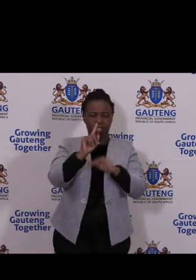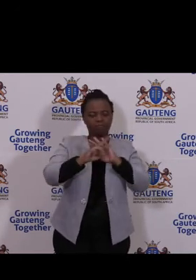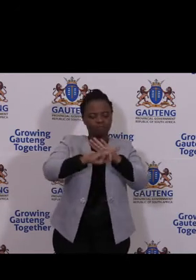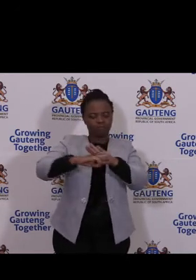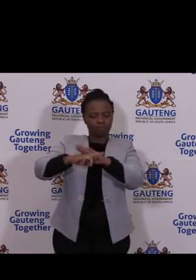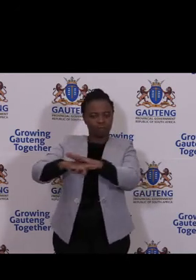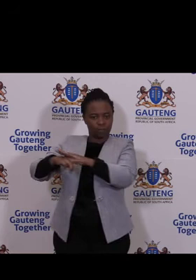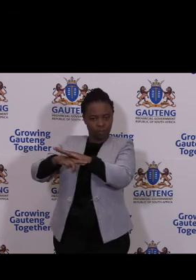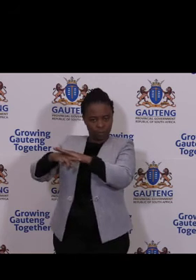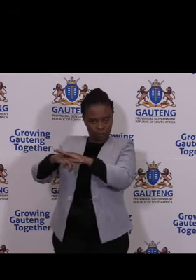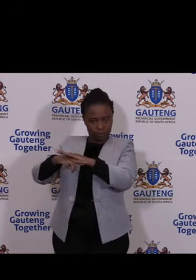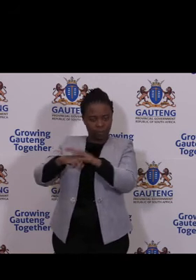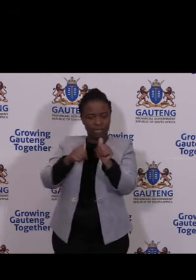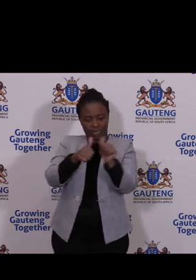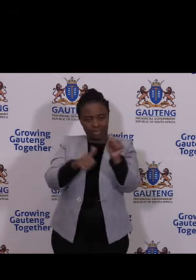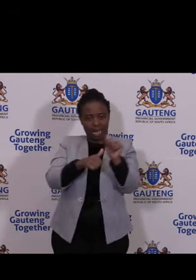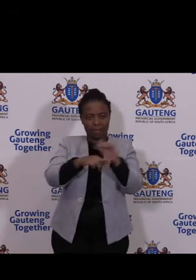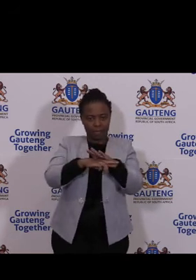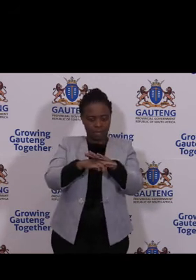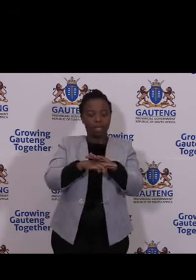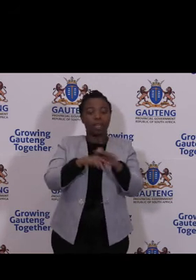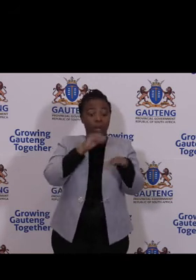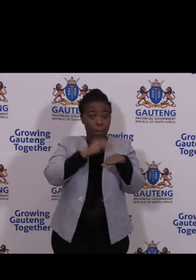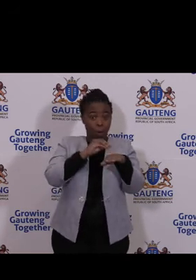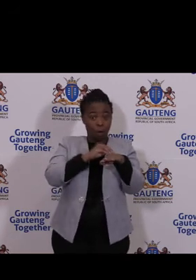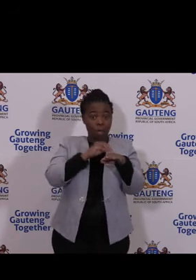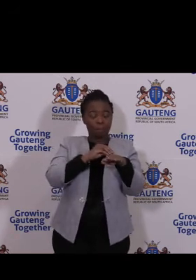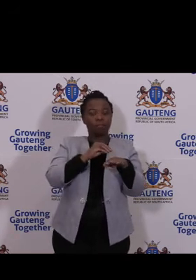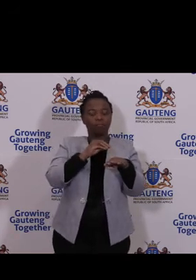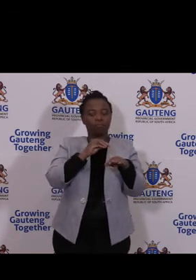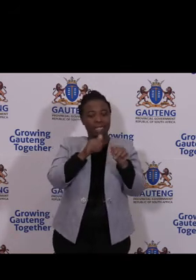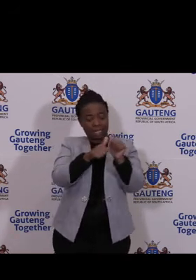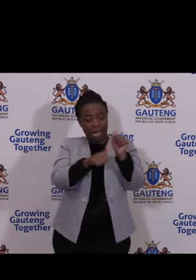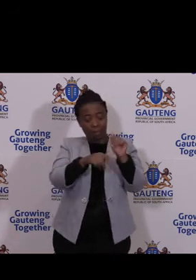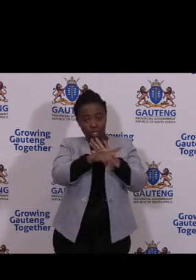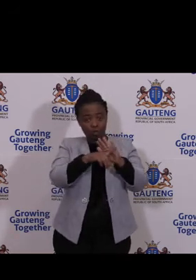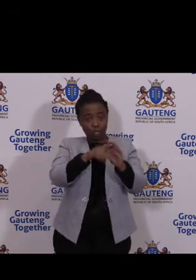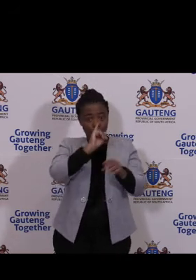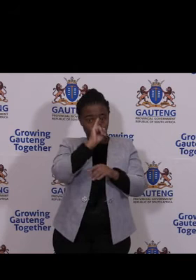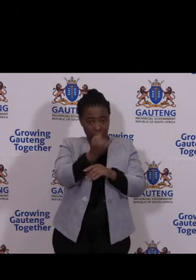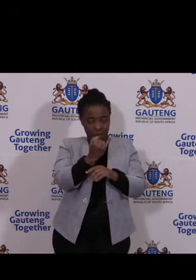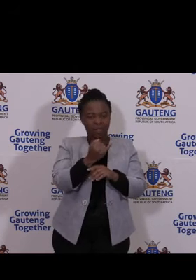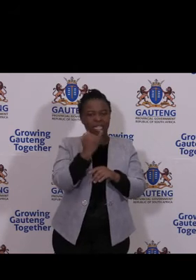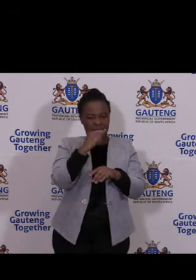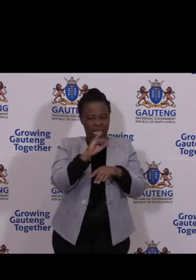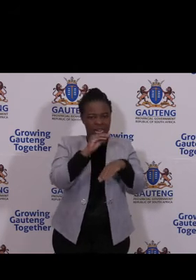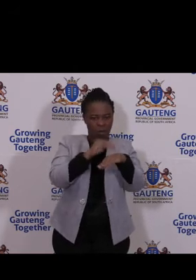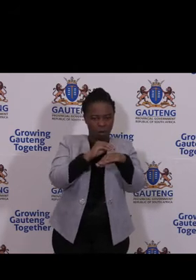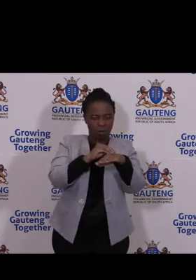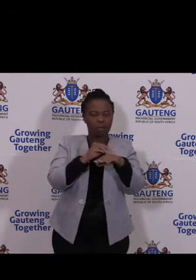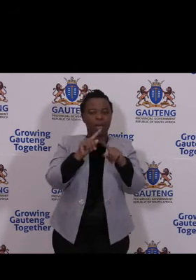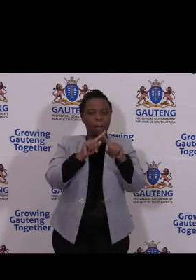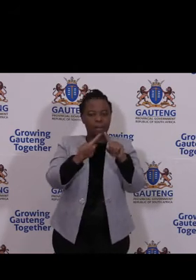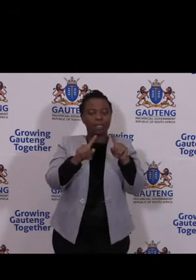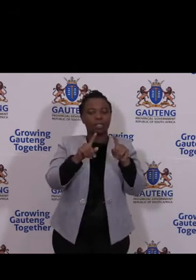The sub-district that still gives us a problem still remains Johannesburg. But with Johannesburg, it's different